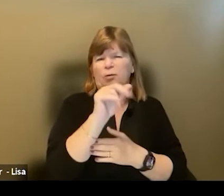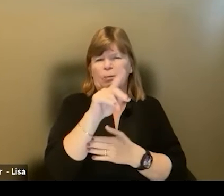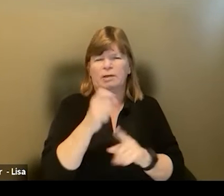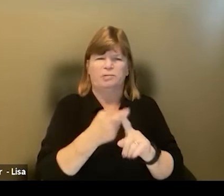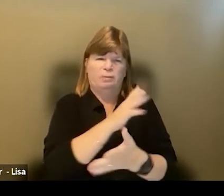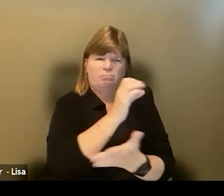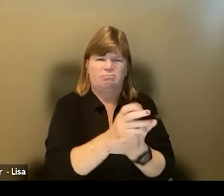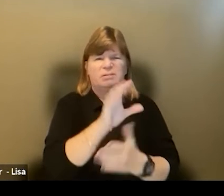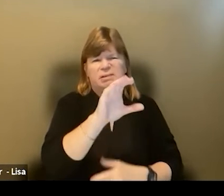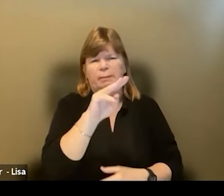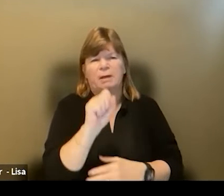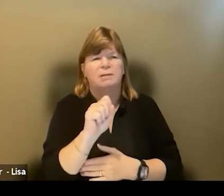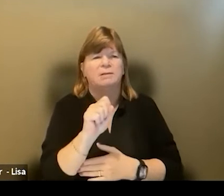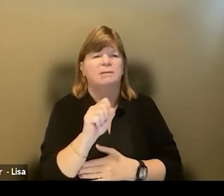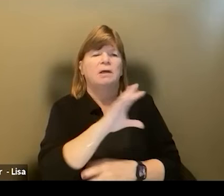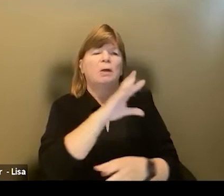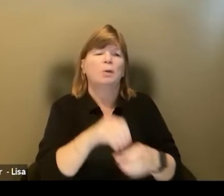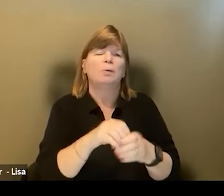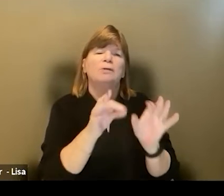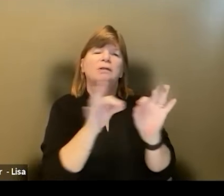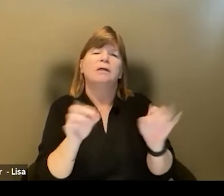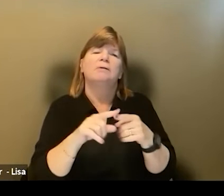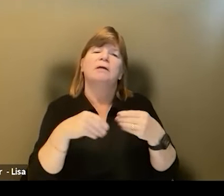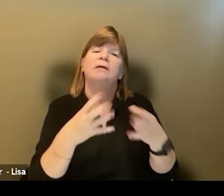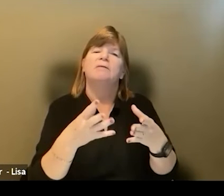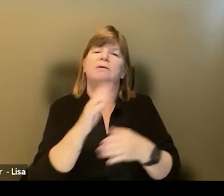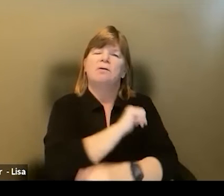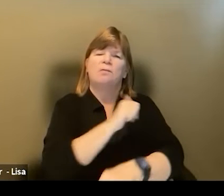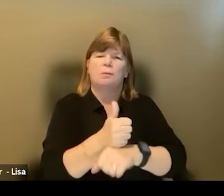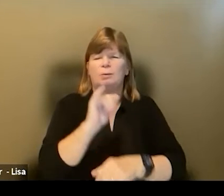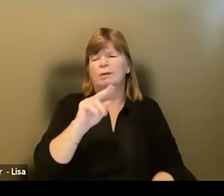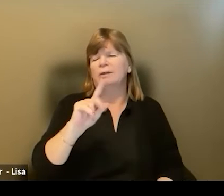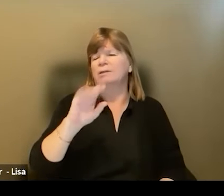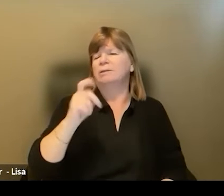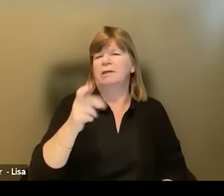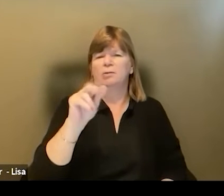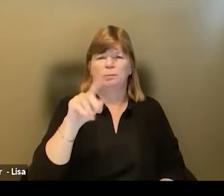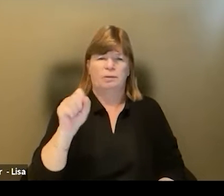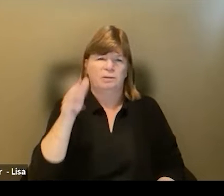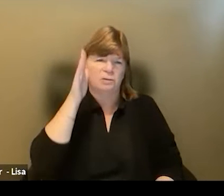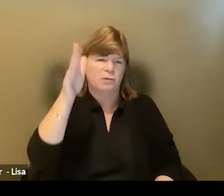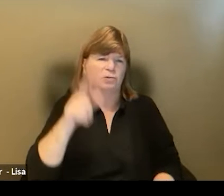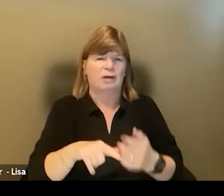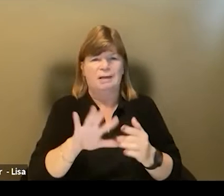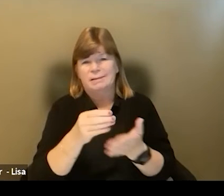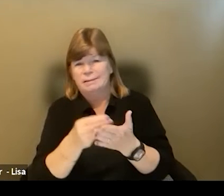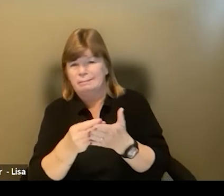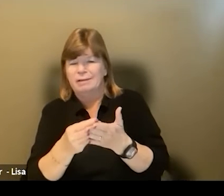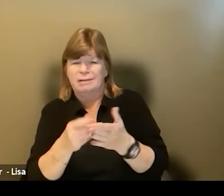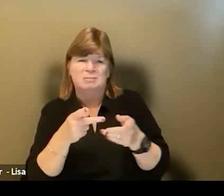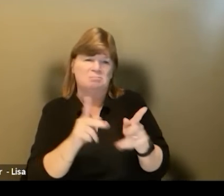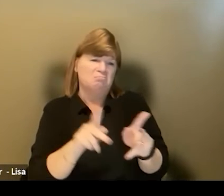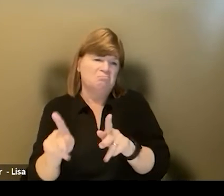CMS and includes language giving permissive authority to index rates in the future as the fiscal situation